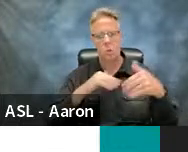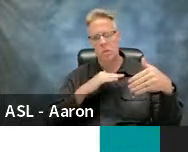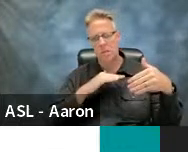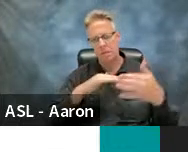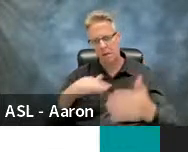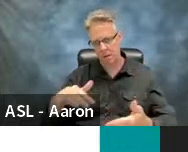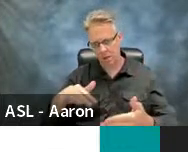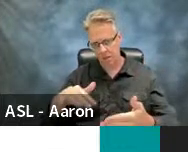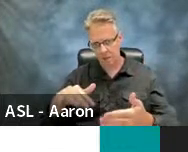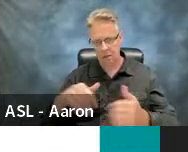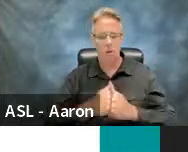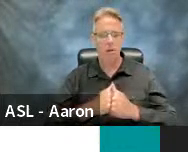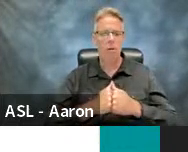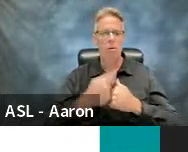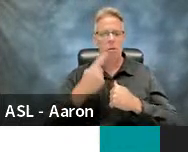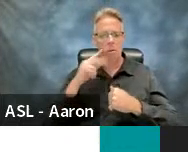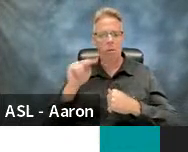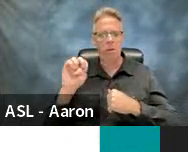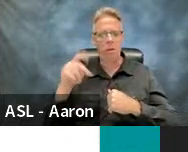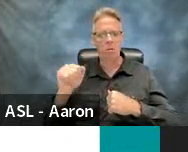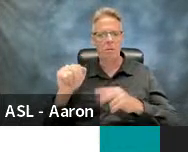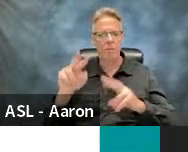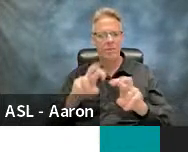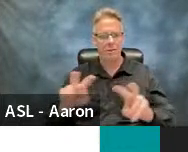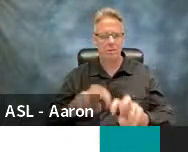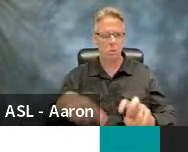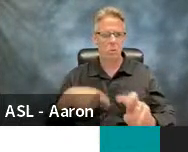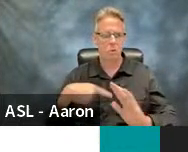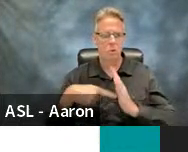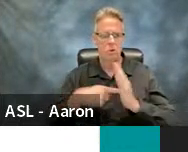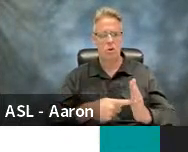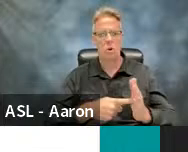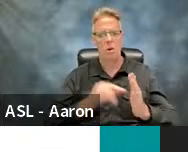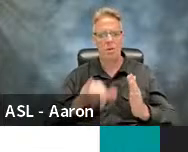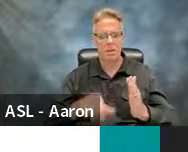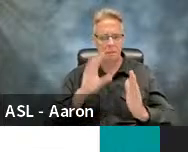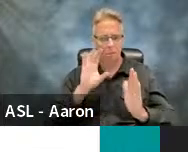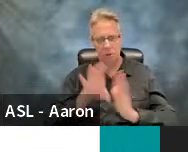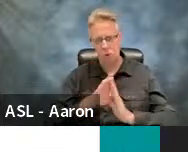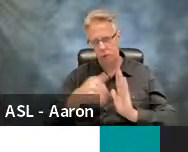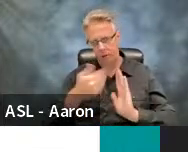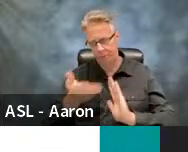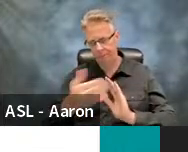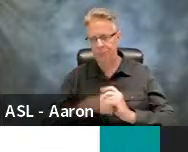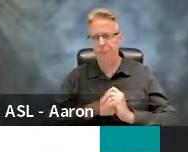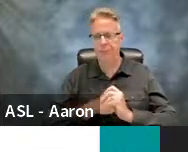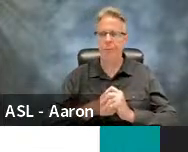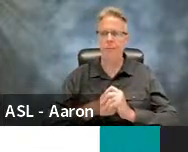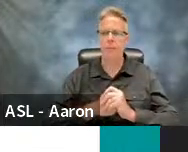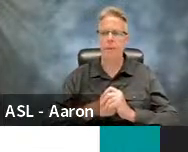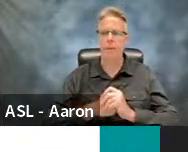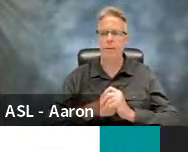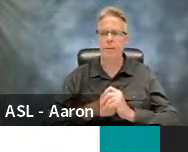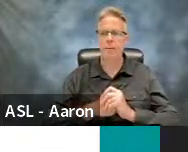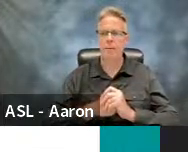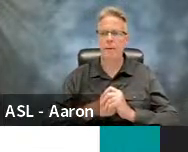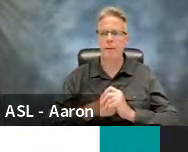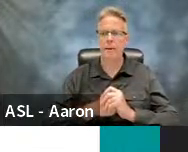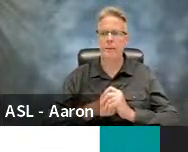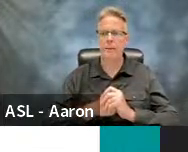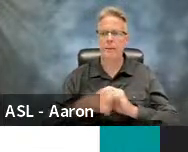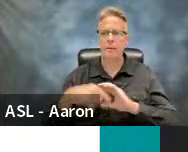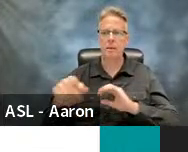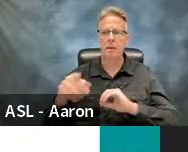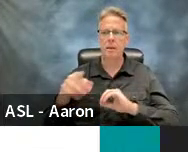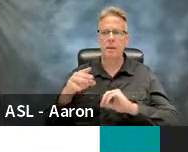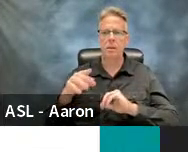But for the NEPA analysis, we're showing it in this configuration. One other thing, Brad, is it doesn't say